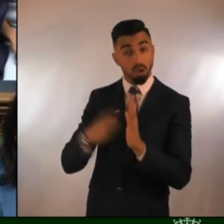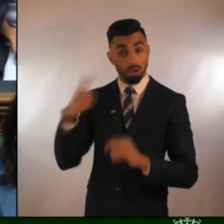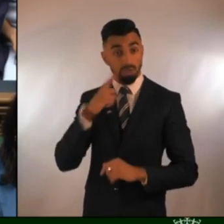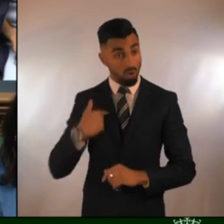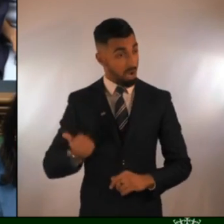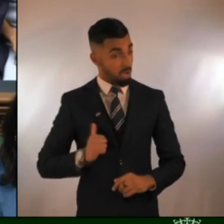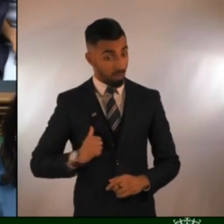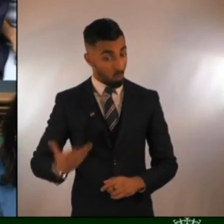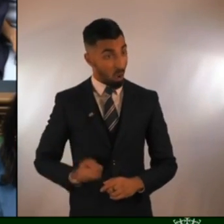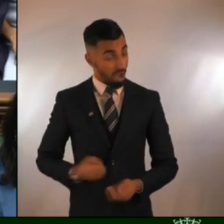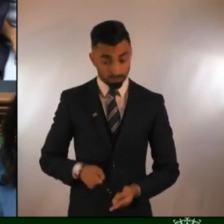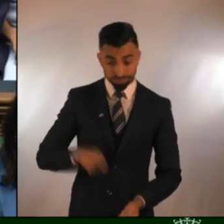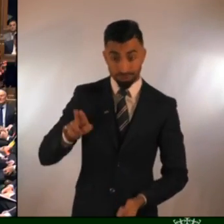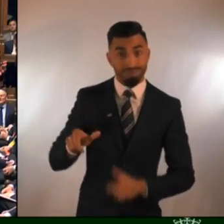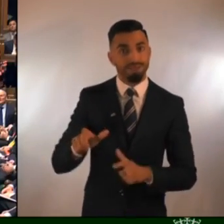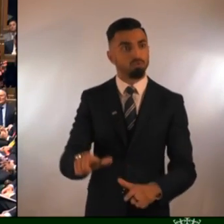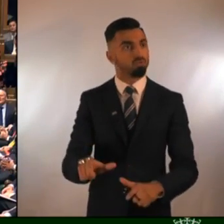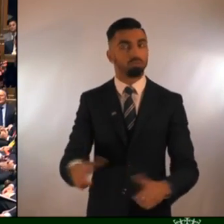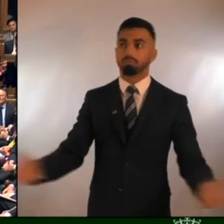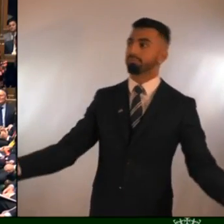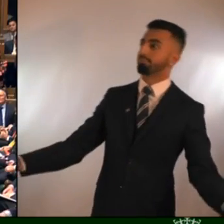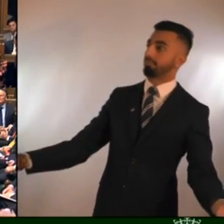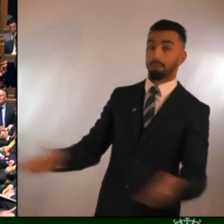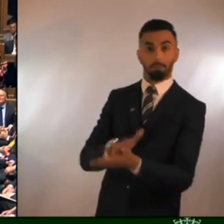of a national jobs miracle.